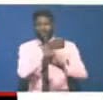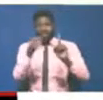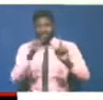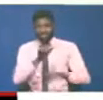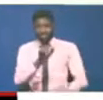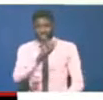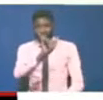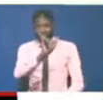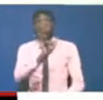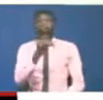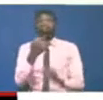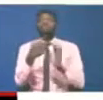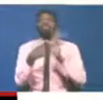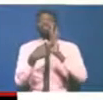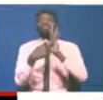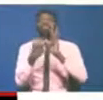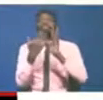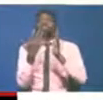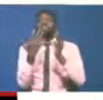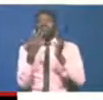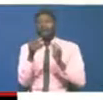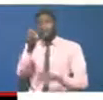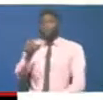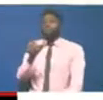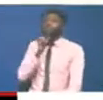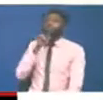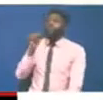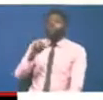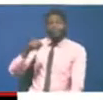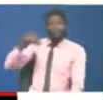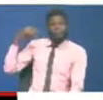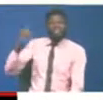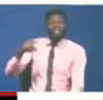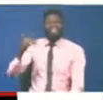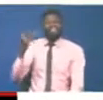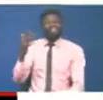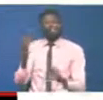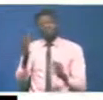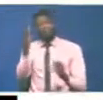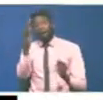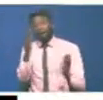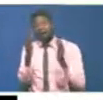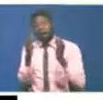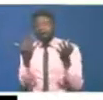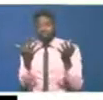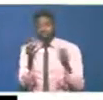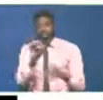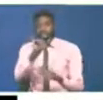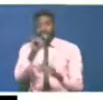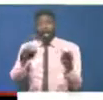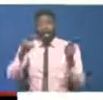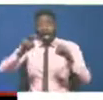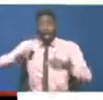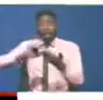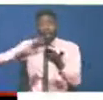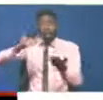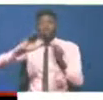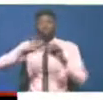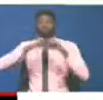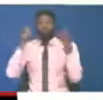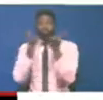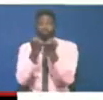includes things like beating an older person, hitting them, shoving them around, and that happens quite a bit in our society. Take for